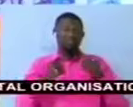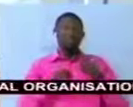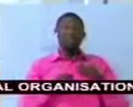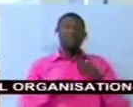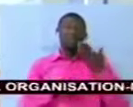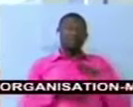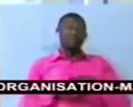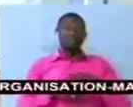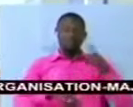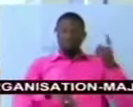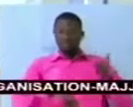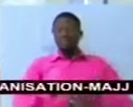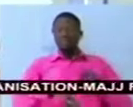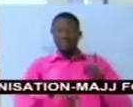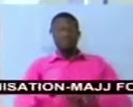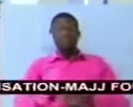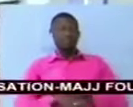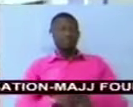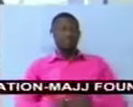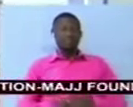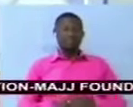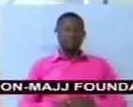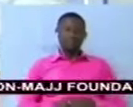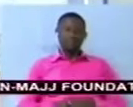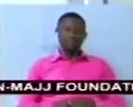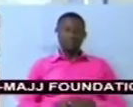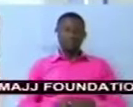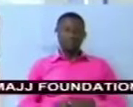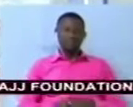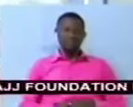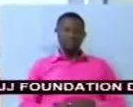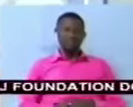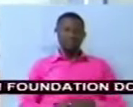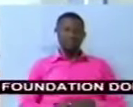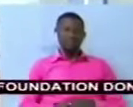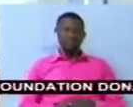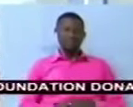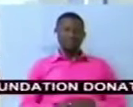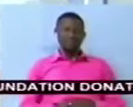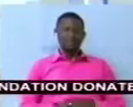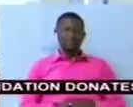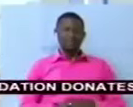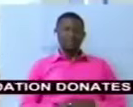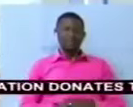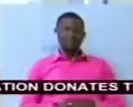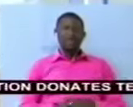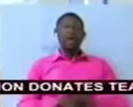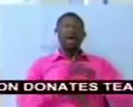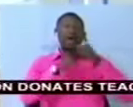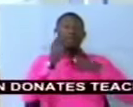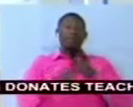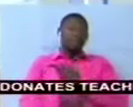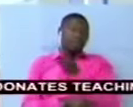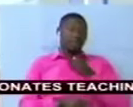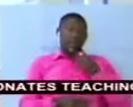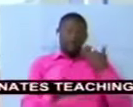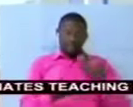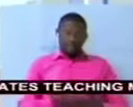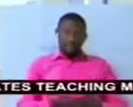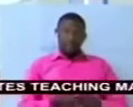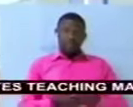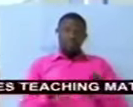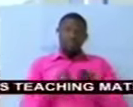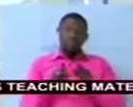happened afterwards? After they finished with this group who were beaten, after they